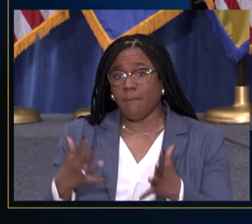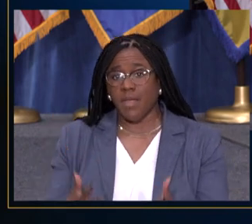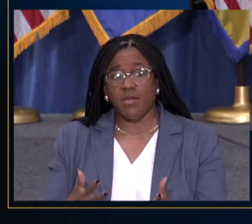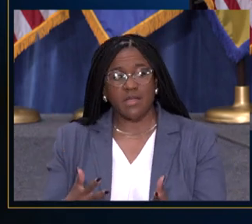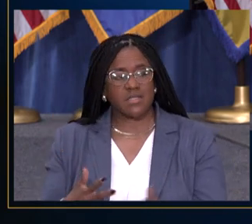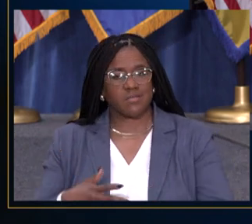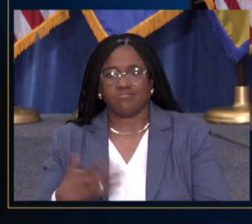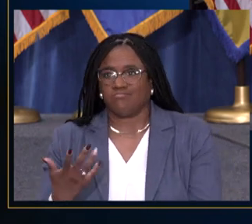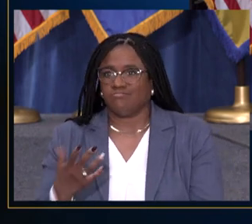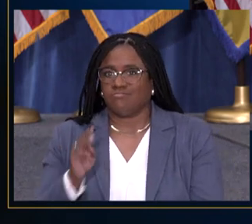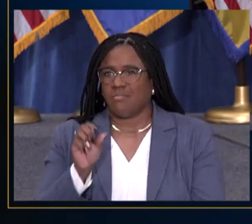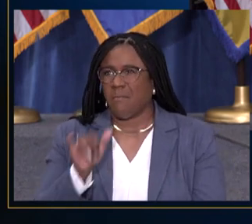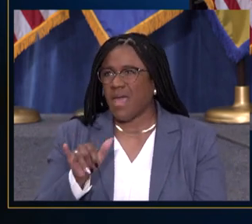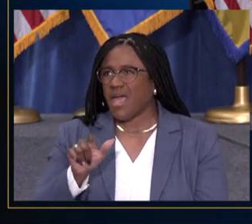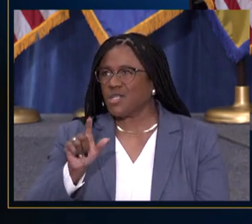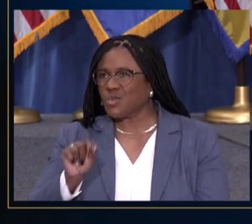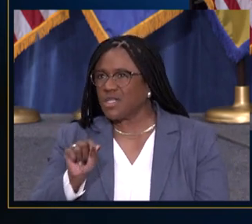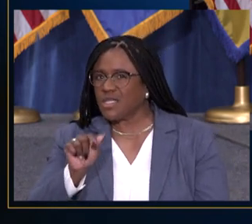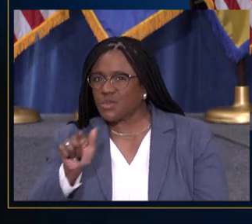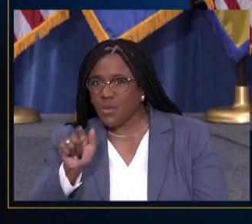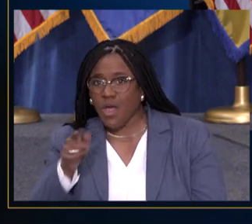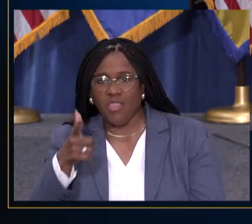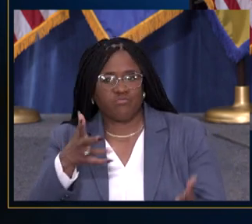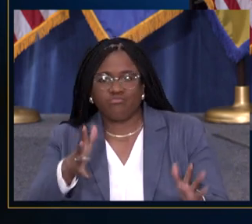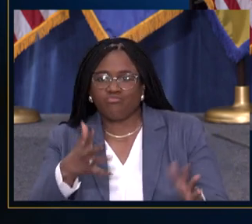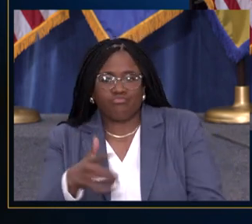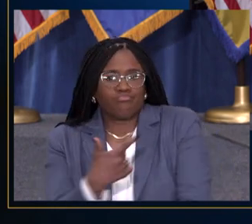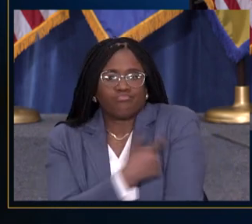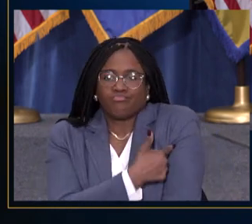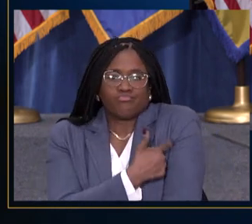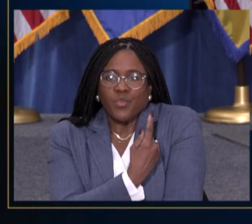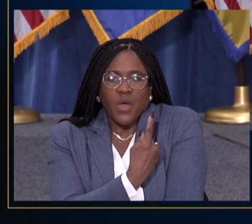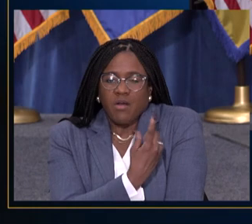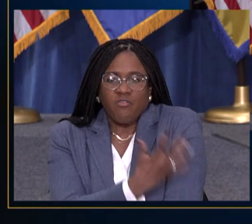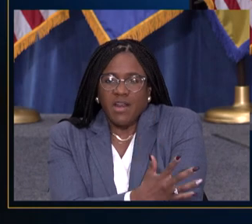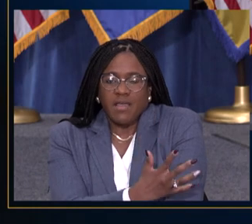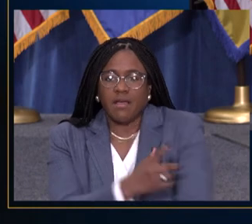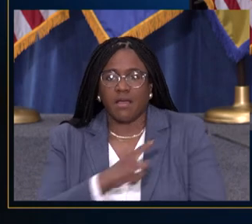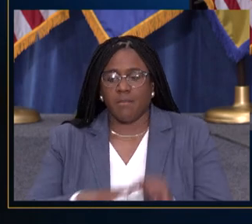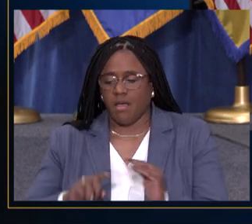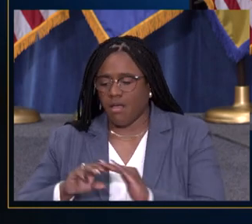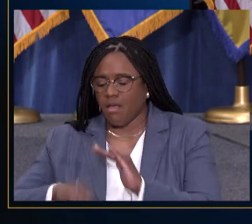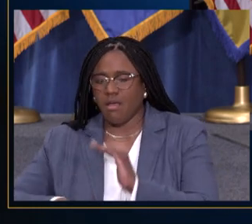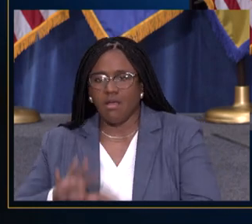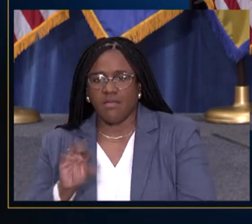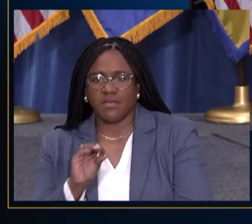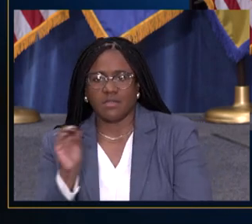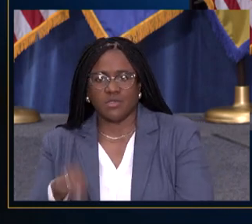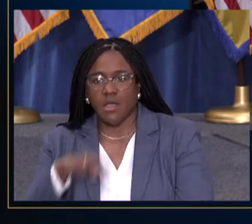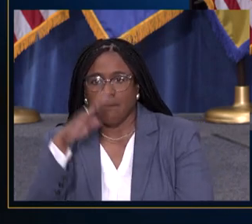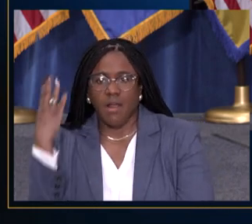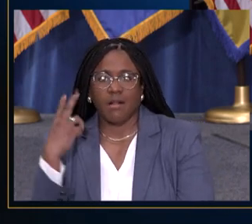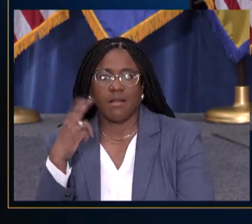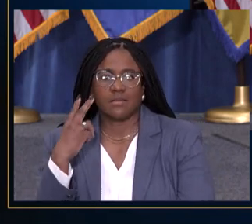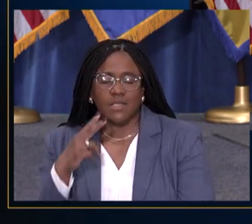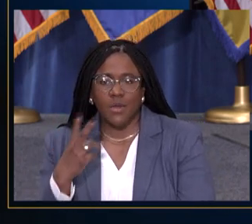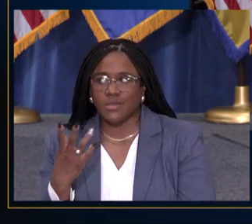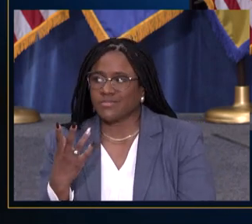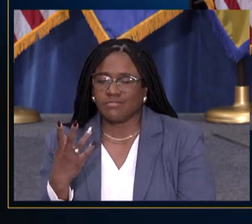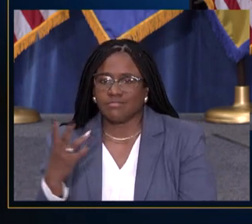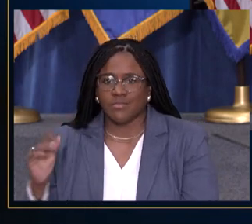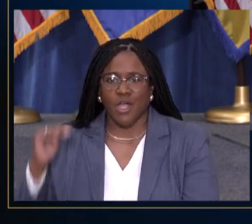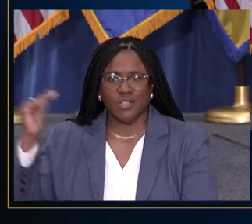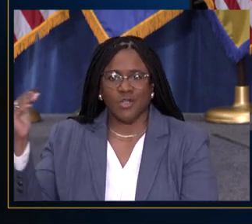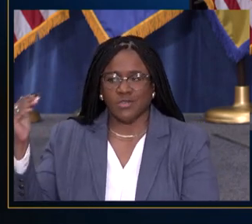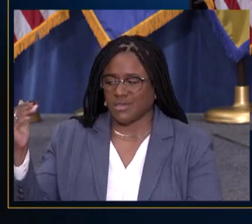May or so of 2021 had received at least one shot, yet less than 50% of Black and Latinos who were